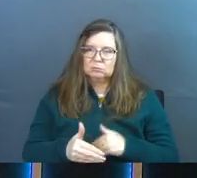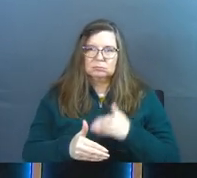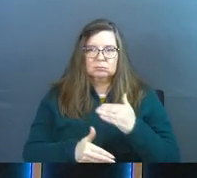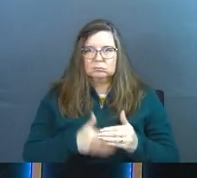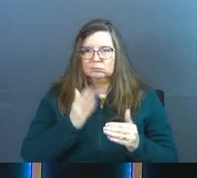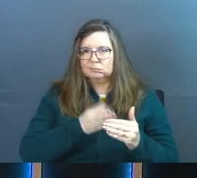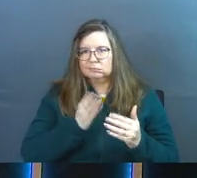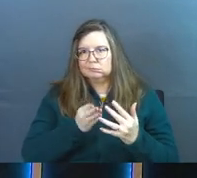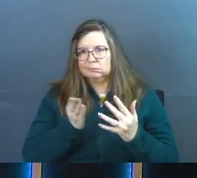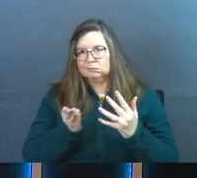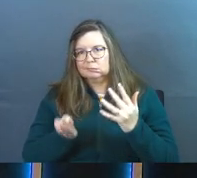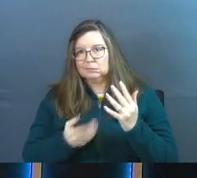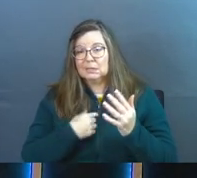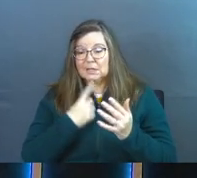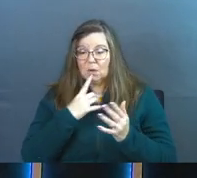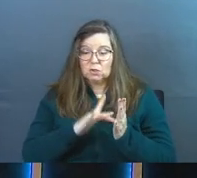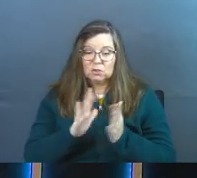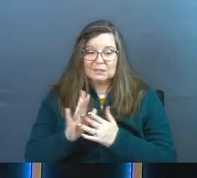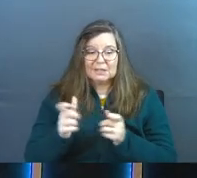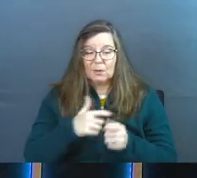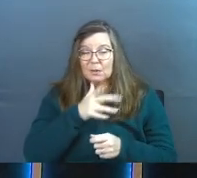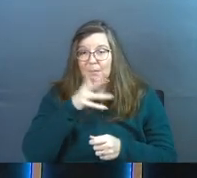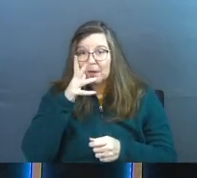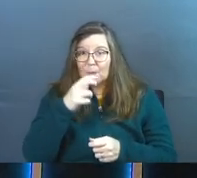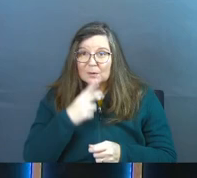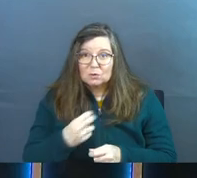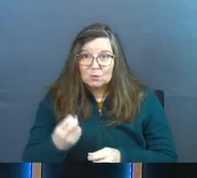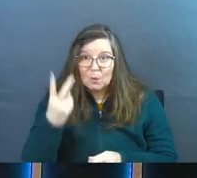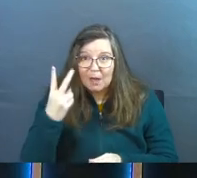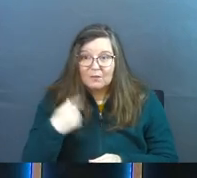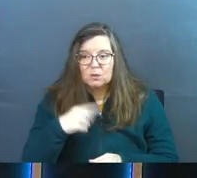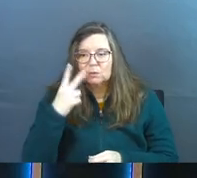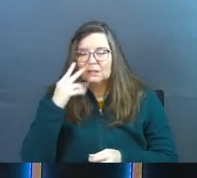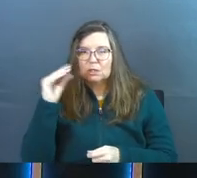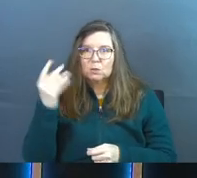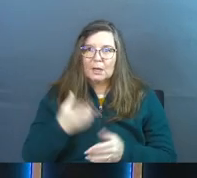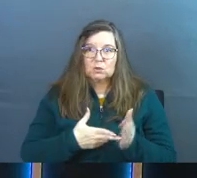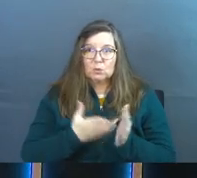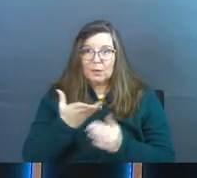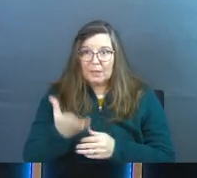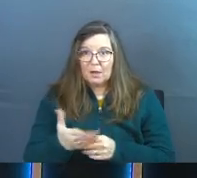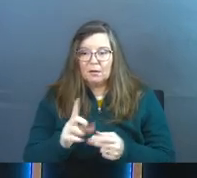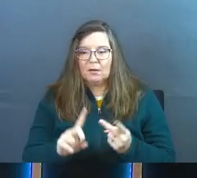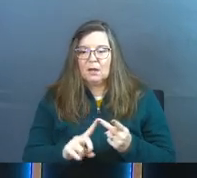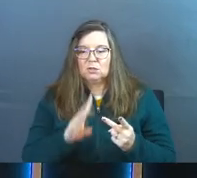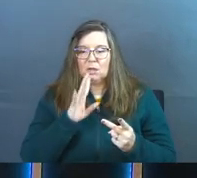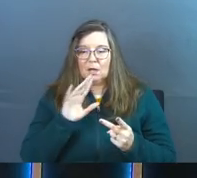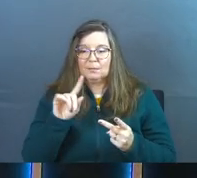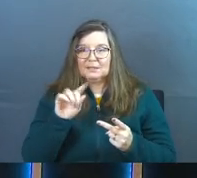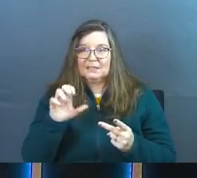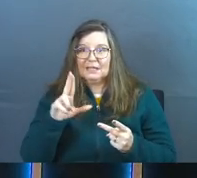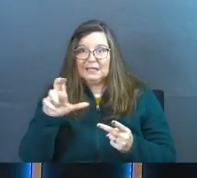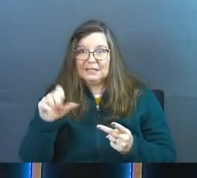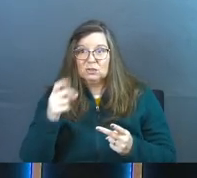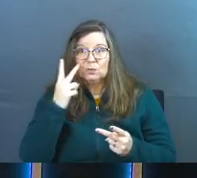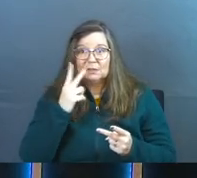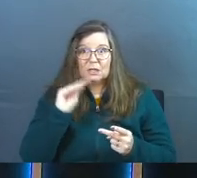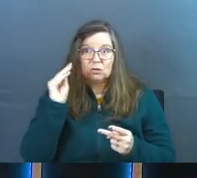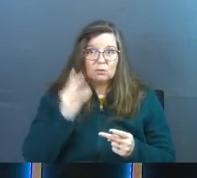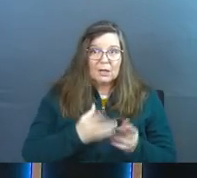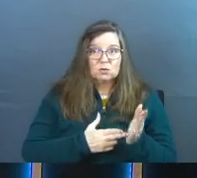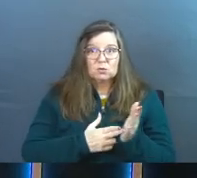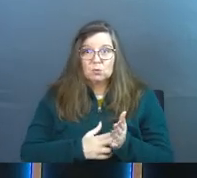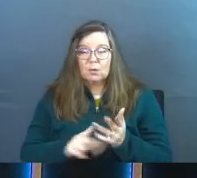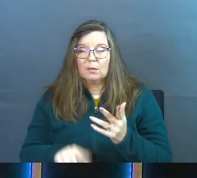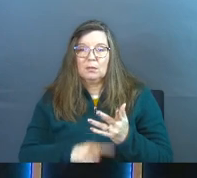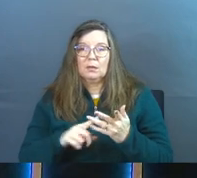Gospels. I could tell you how Jesus dealt with his parents when he was 12, and you'll see grace and truth there. I could talk to you about Zacchaeus, you'll see grace and truth there. I